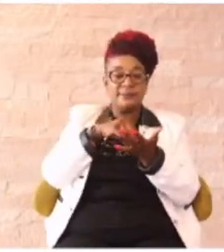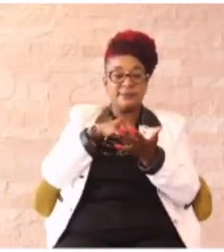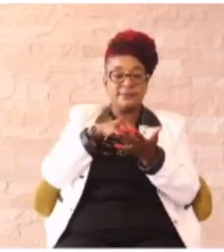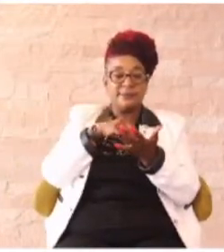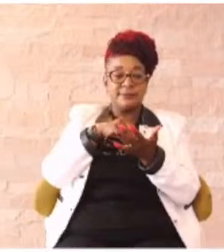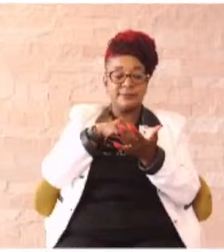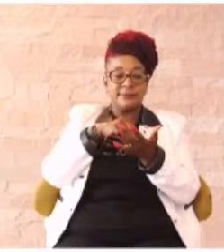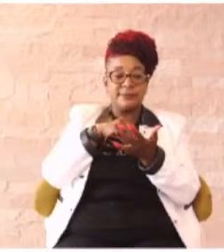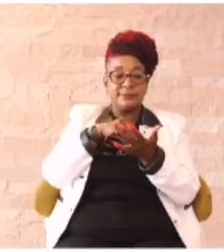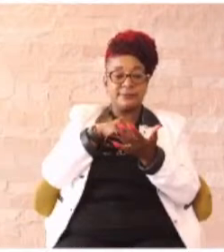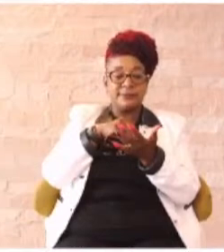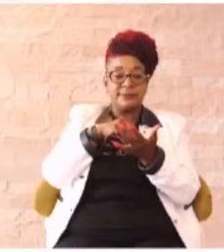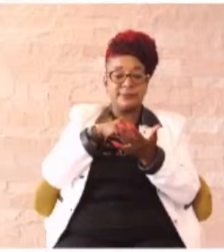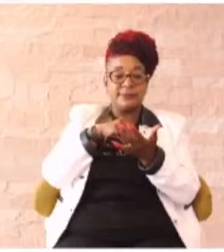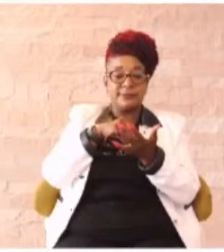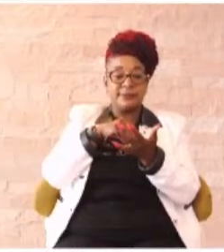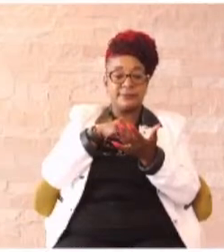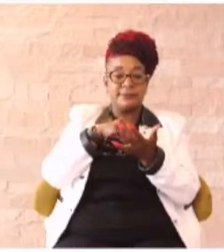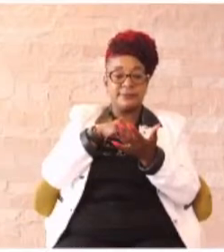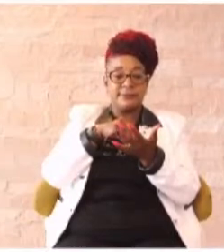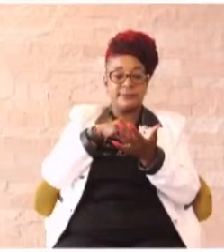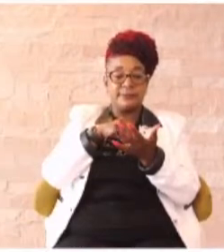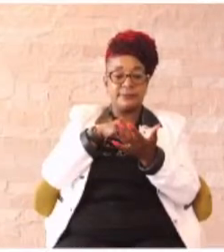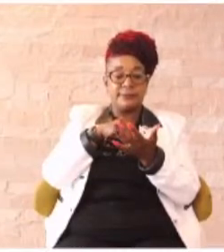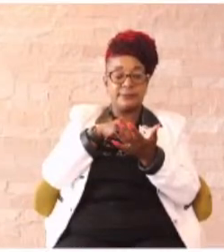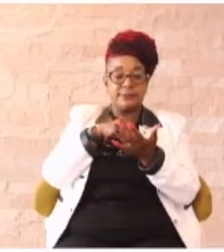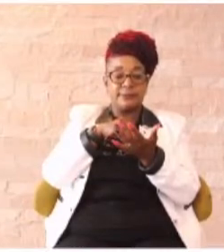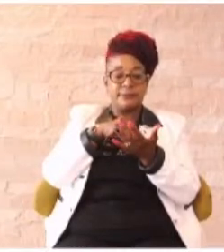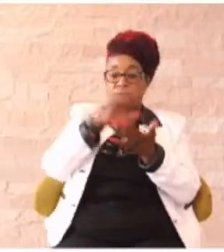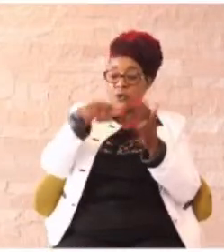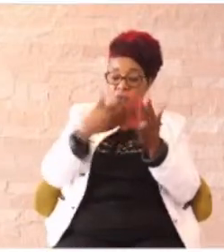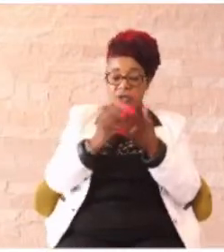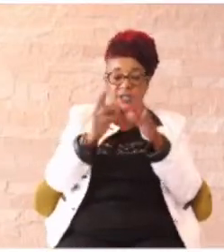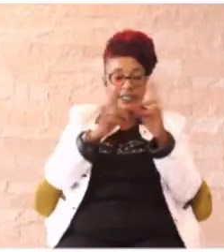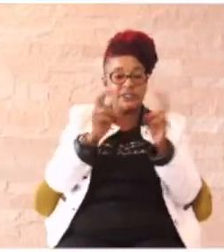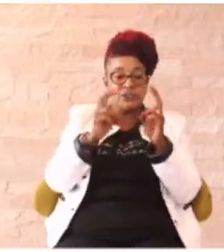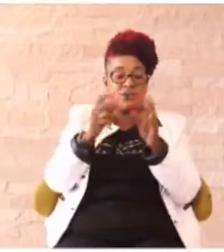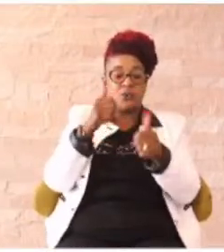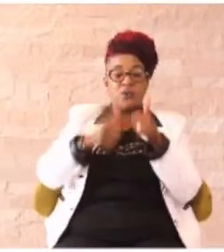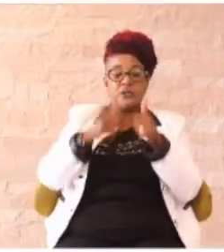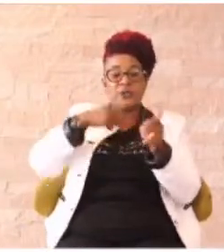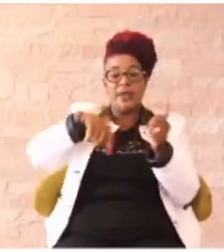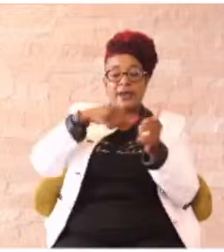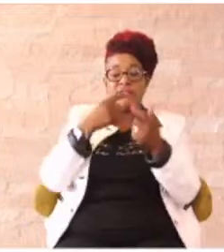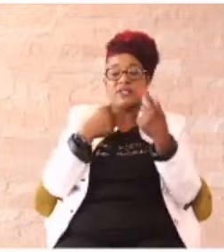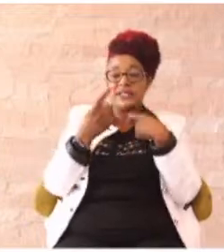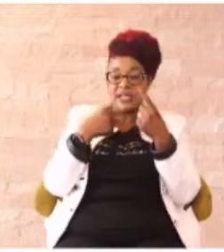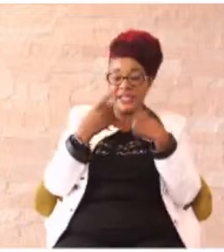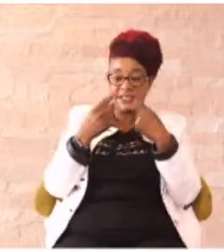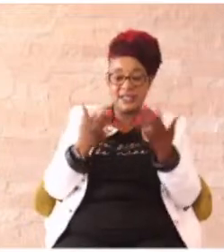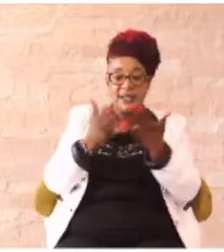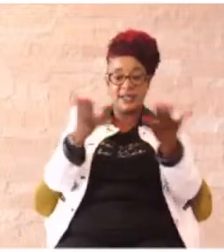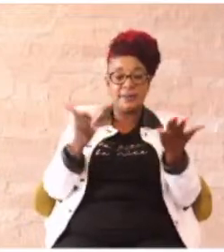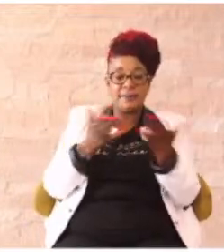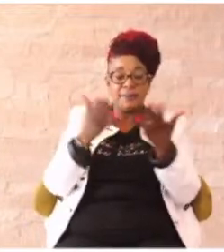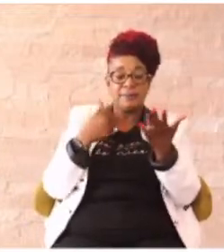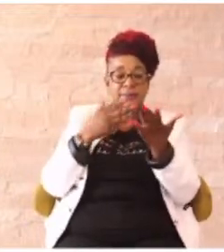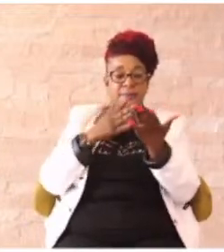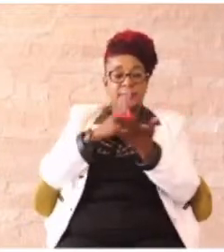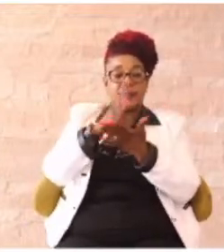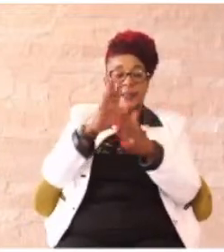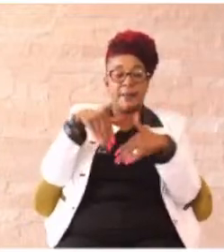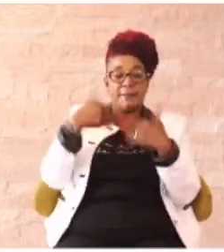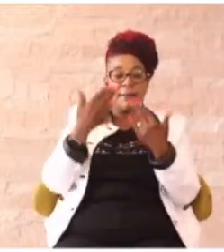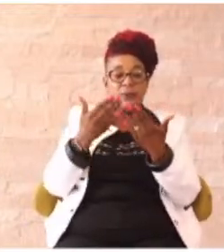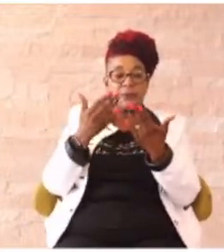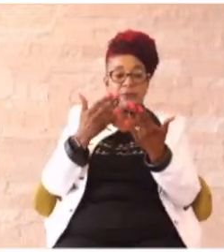doubt for this learning event is that all the issues, especially in terms of women, especially